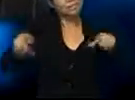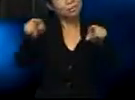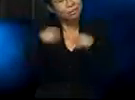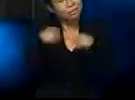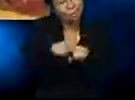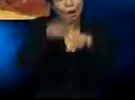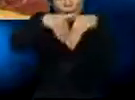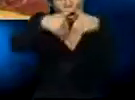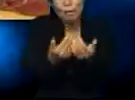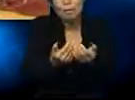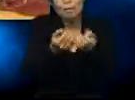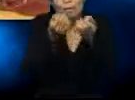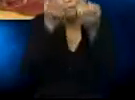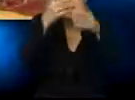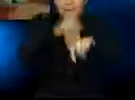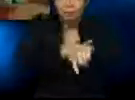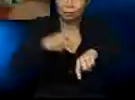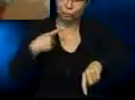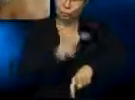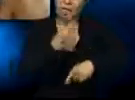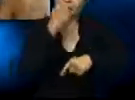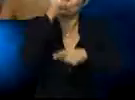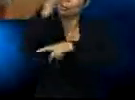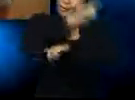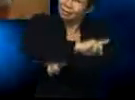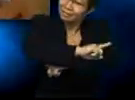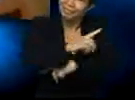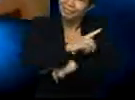How many times do we eat in a day?